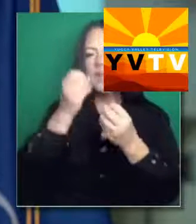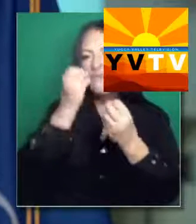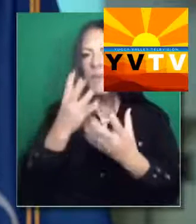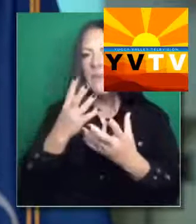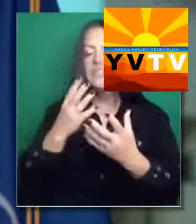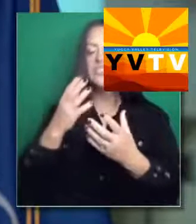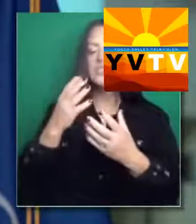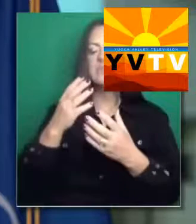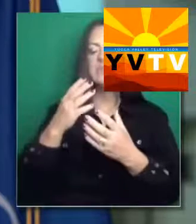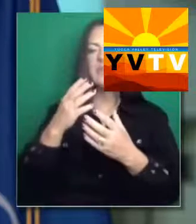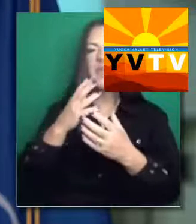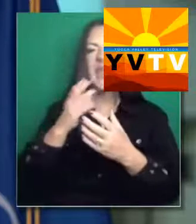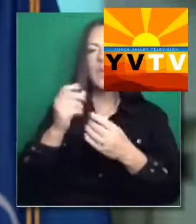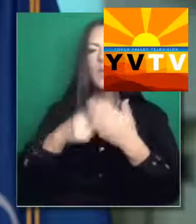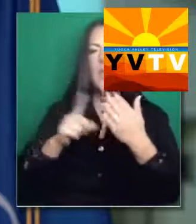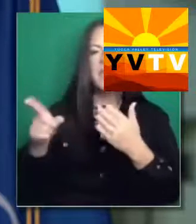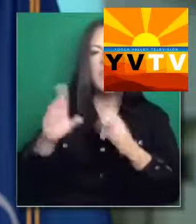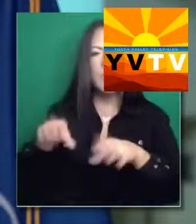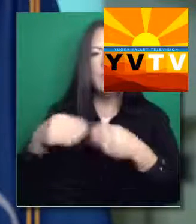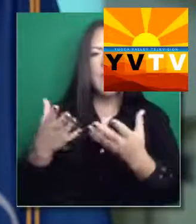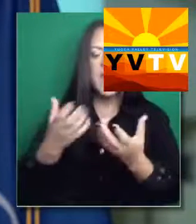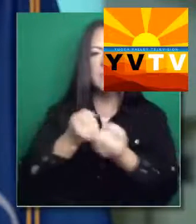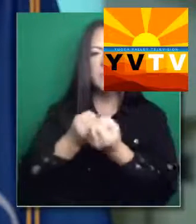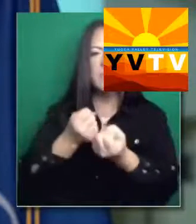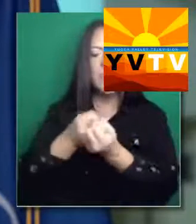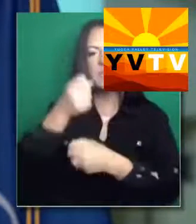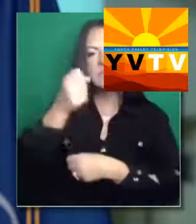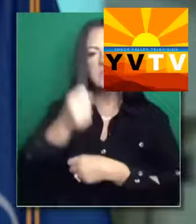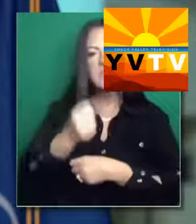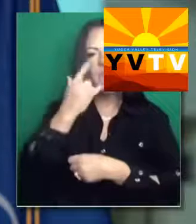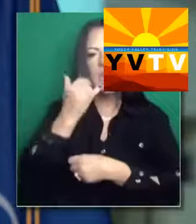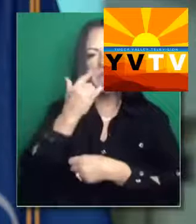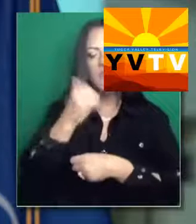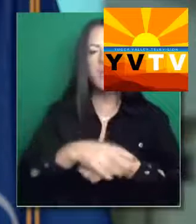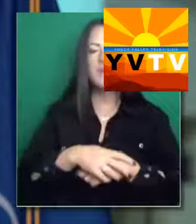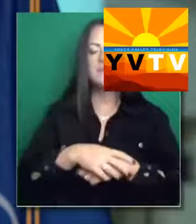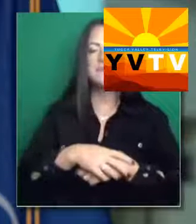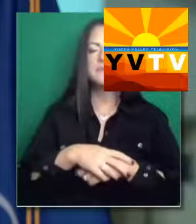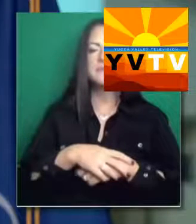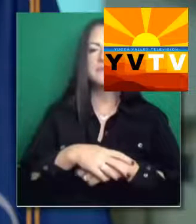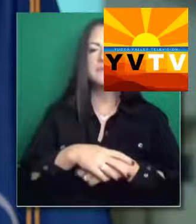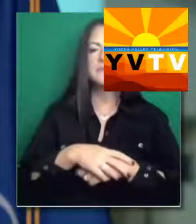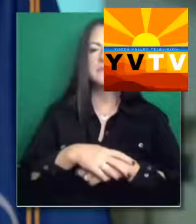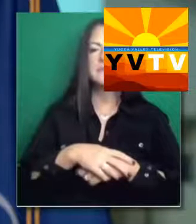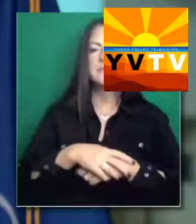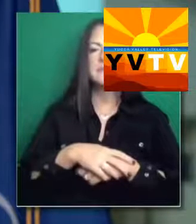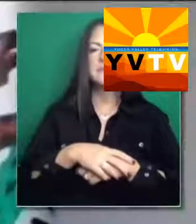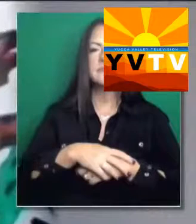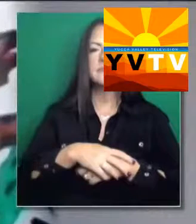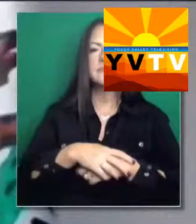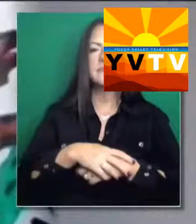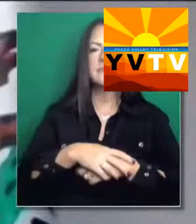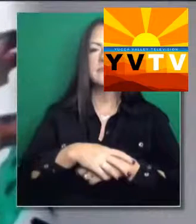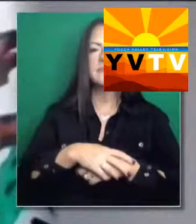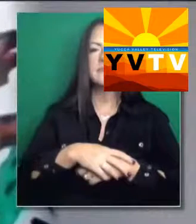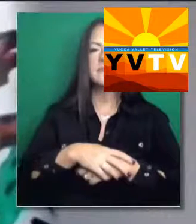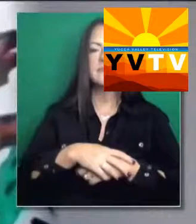provided in that analysis. And of course, unique relationship to the county as well. I formerly served there.